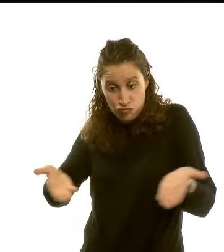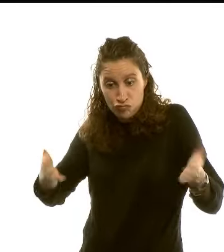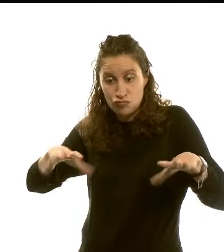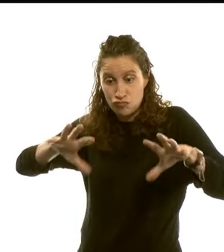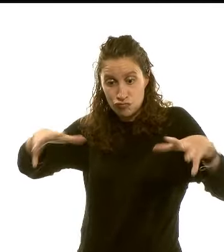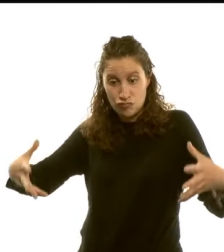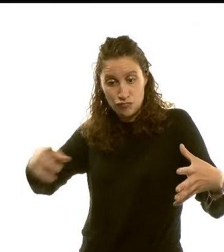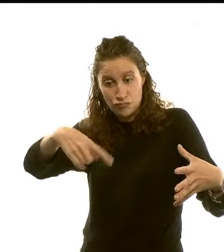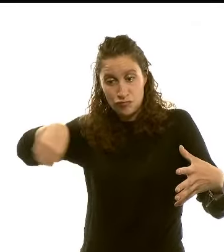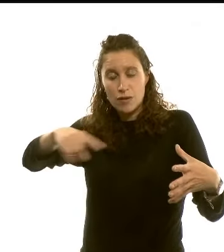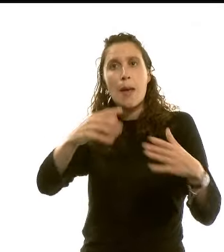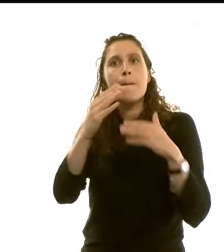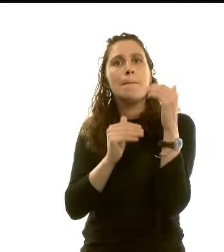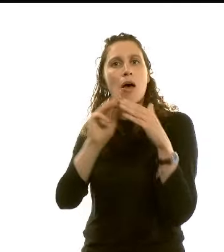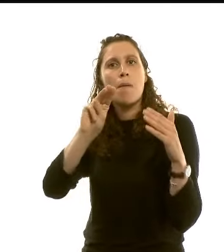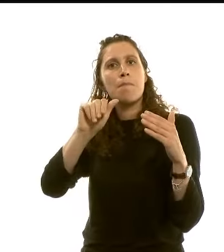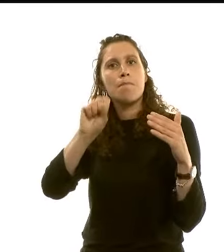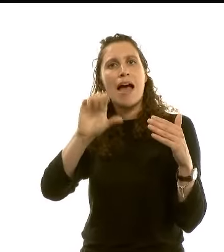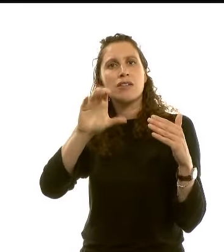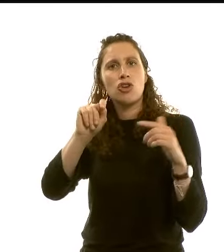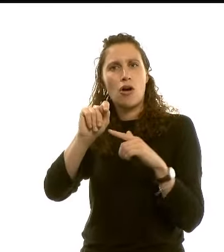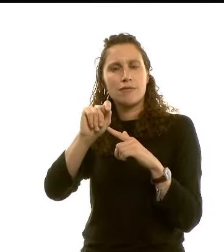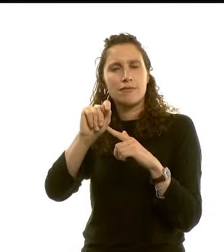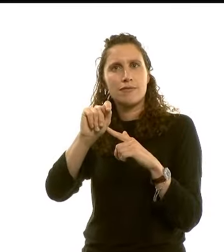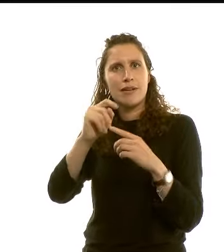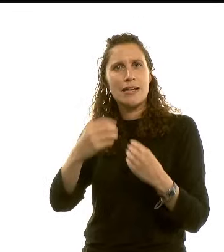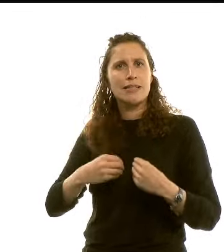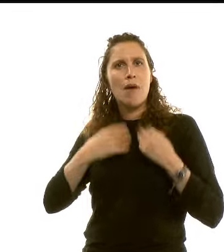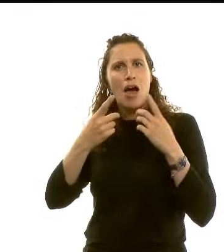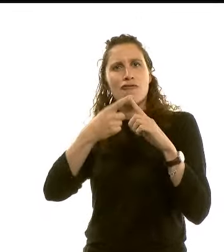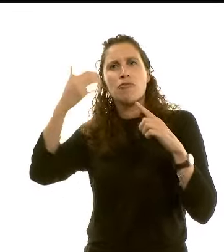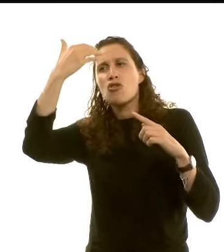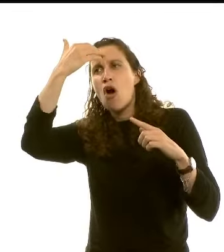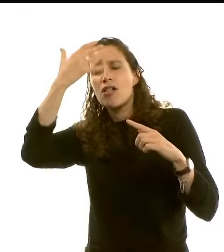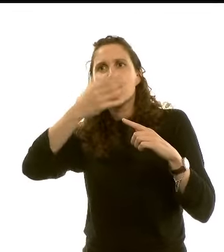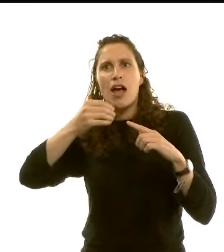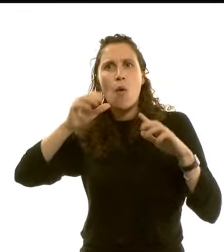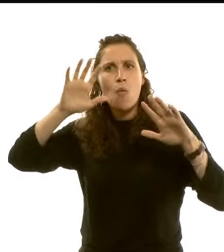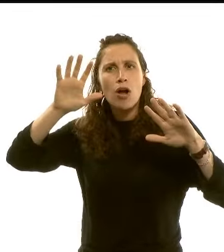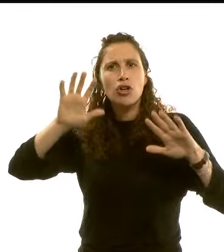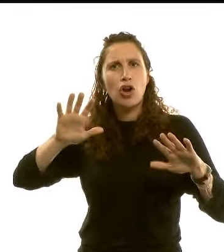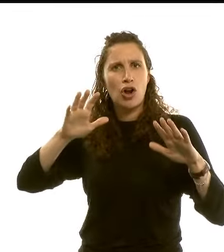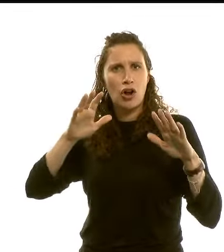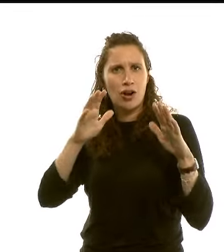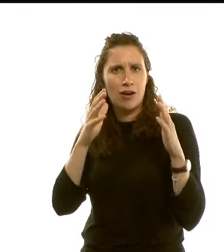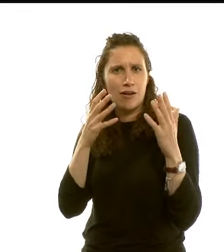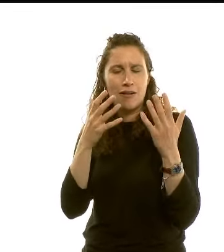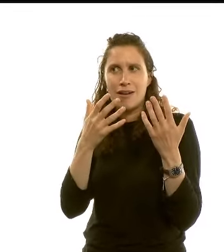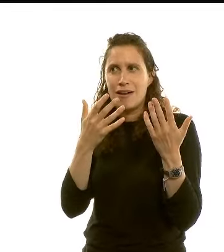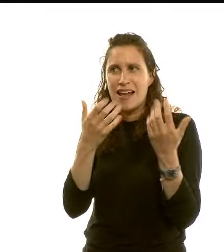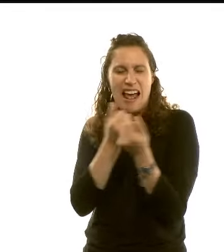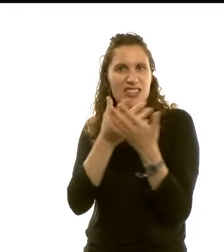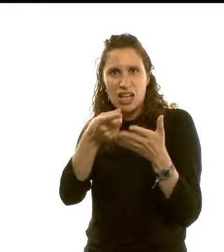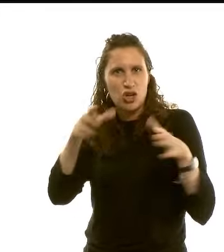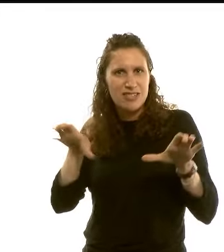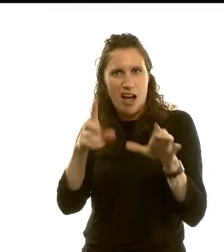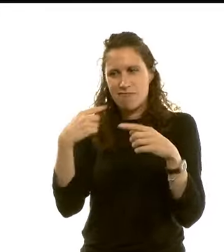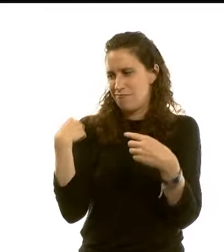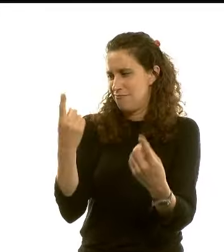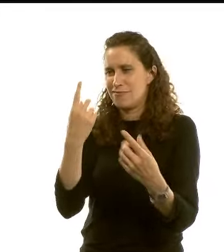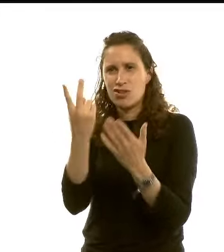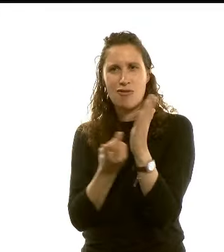to build a mascot for LegoCon, inspired by all the knowledge and wonder and duck upsetting that you've done over the last 2